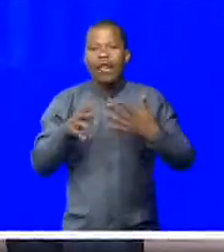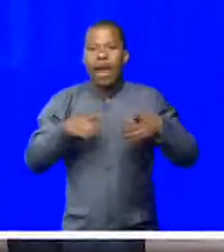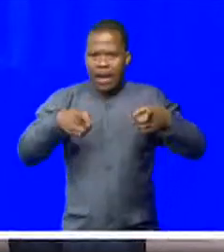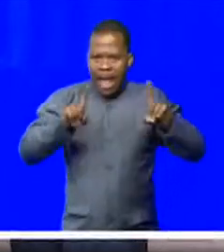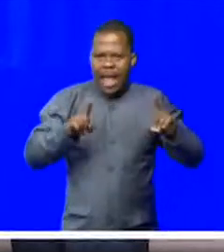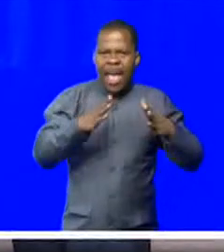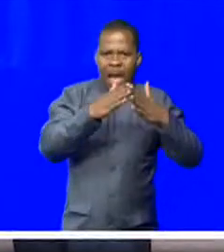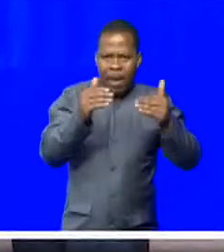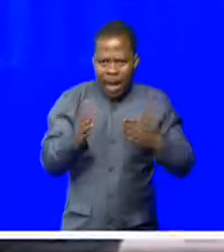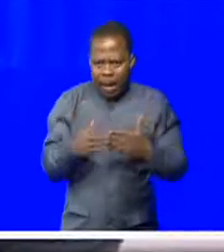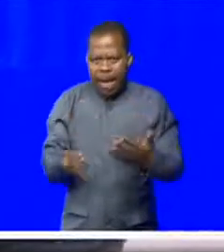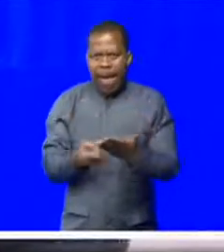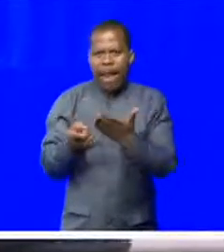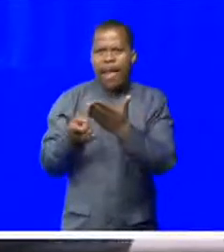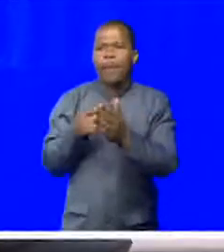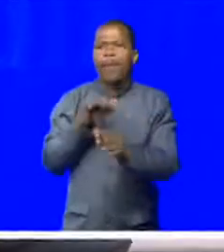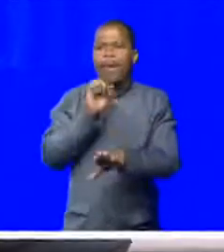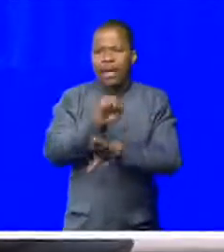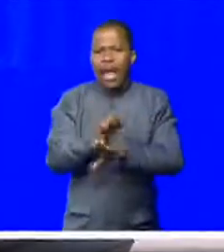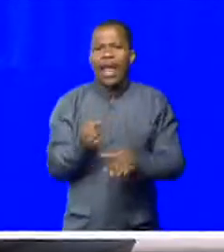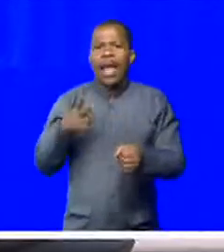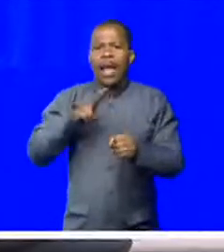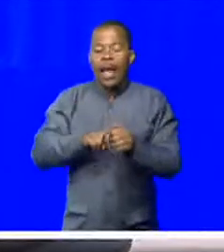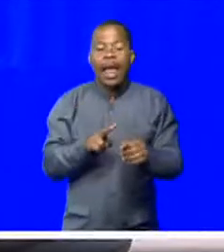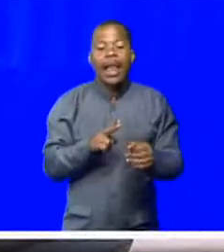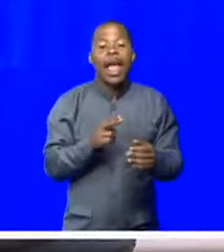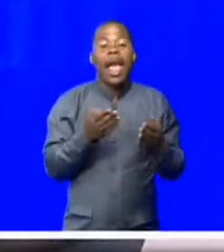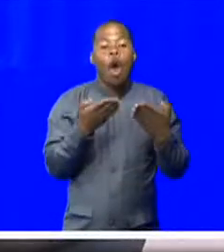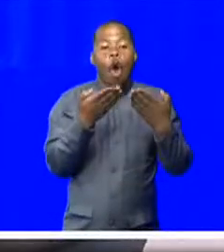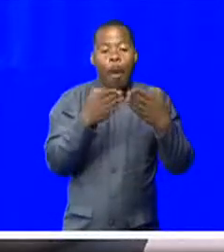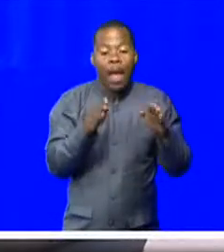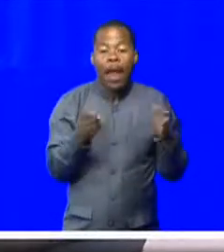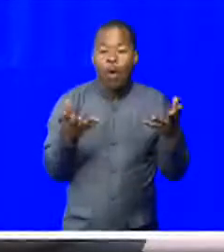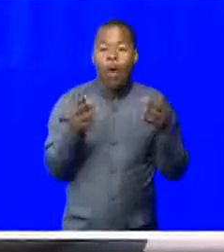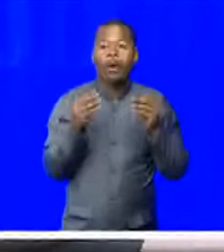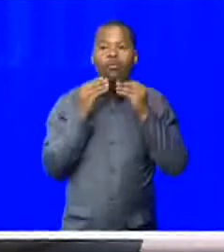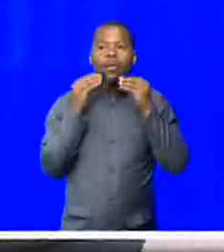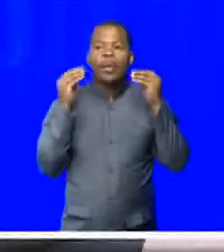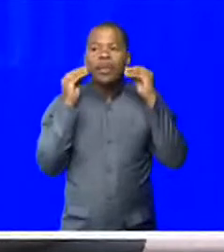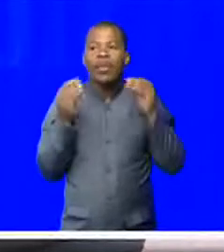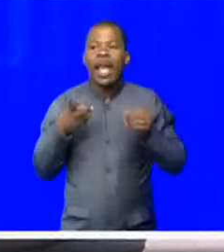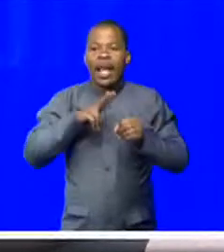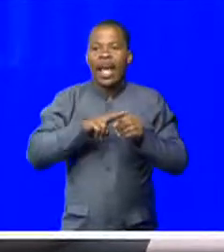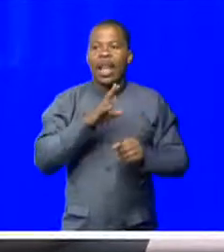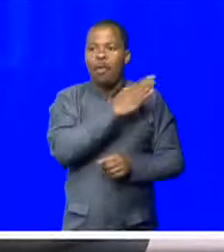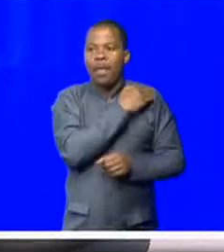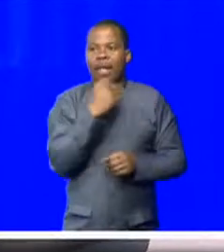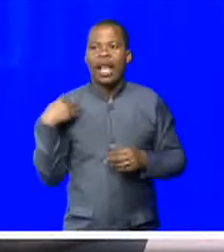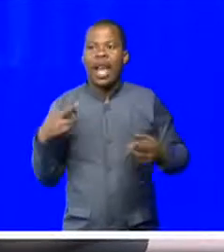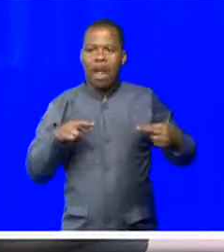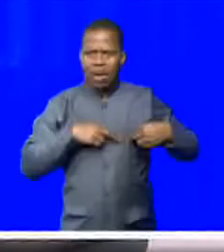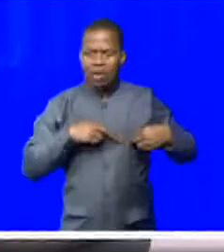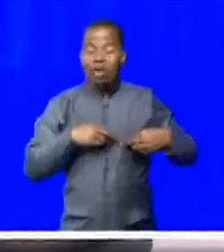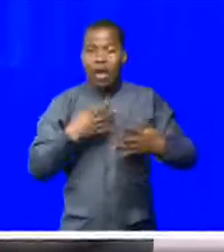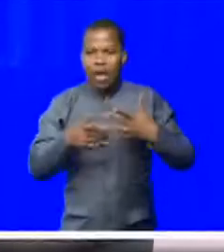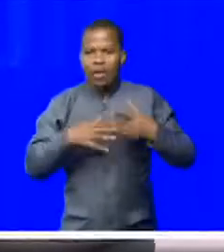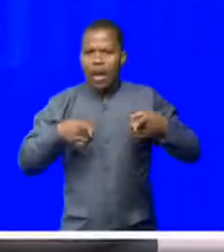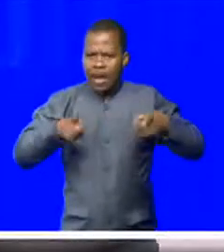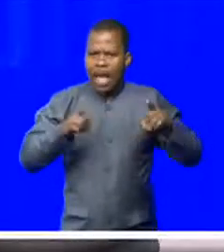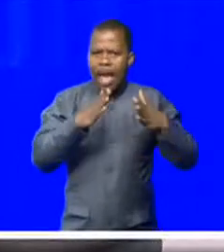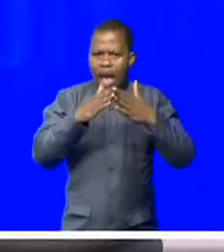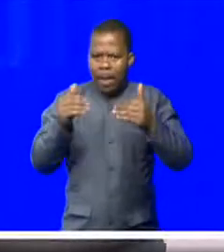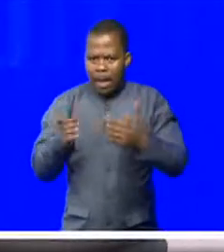will be hosted by the Republic of Mozambique, which was referred to ministers responsible for disaster risk management